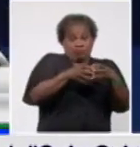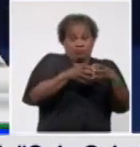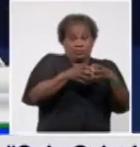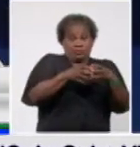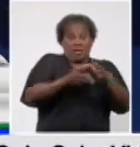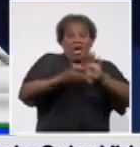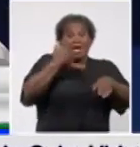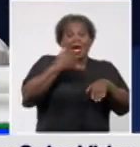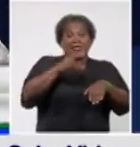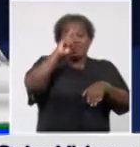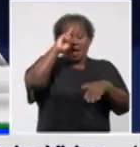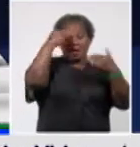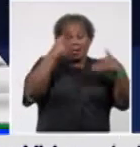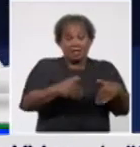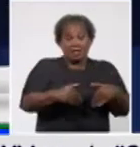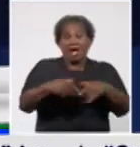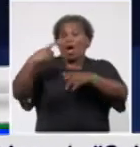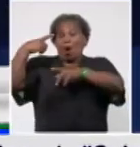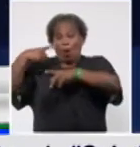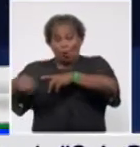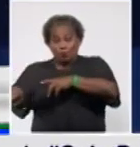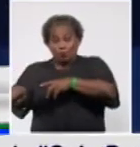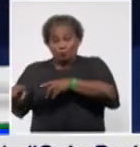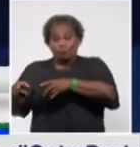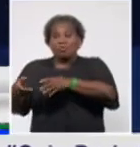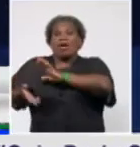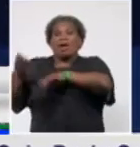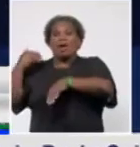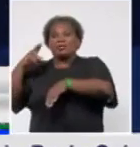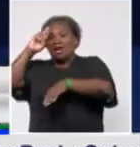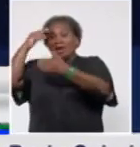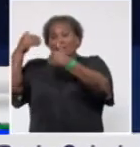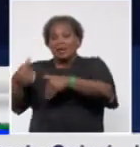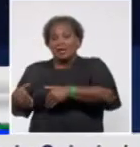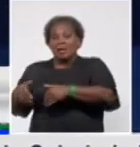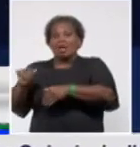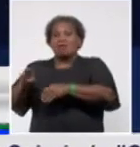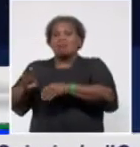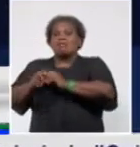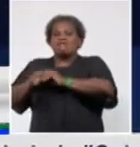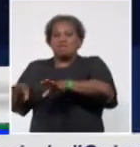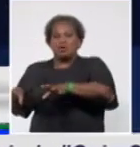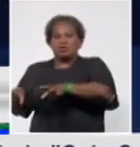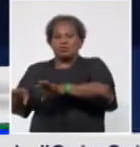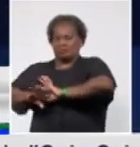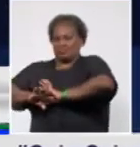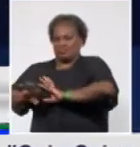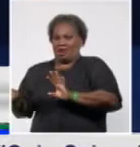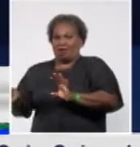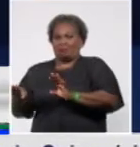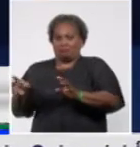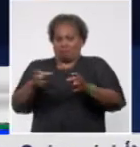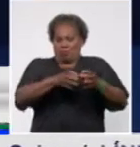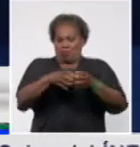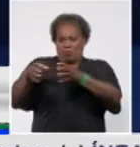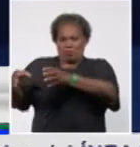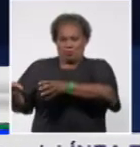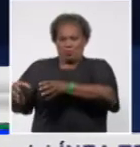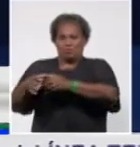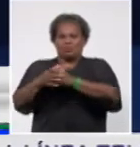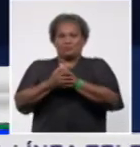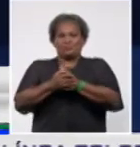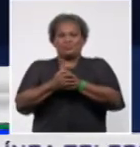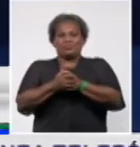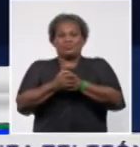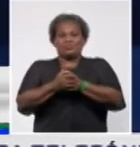or 82% of all confirmed cases in Cuba, have recovered from the virus.